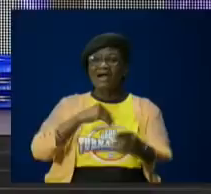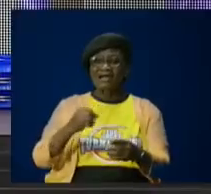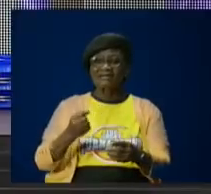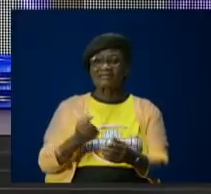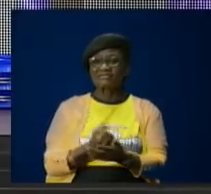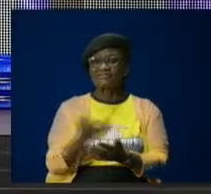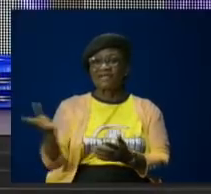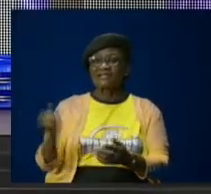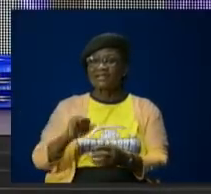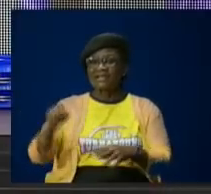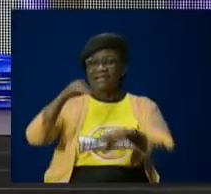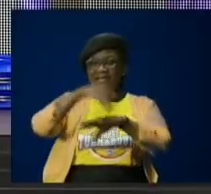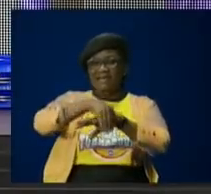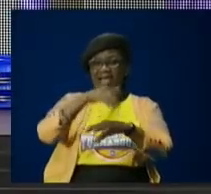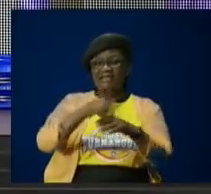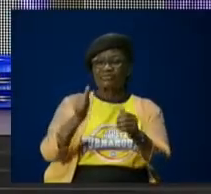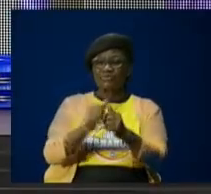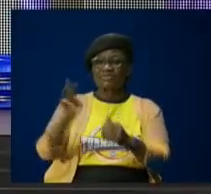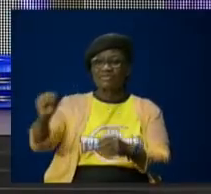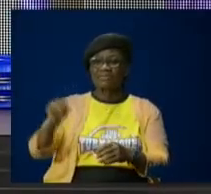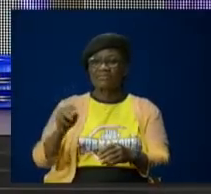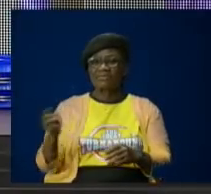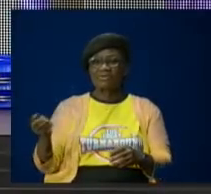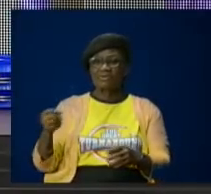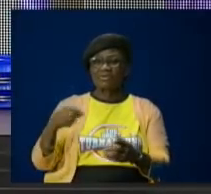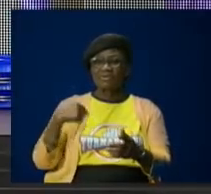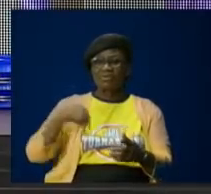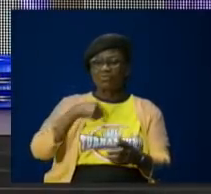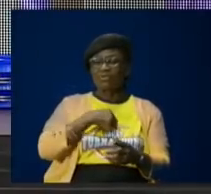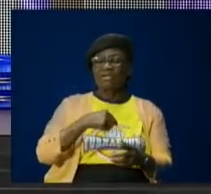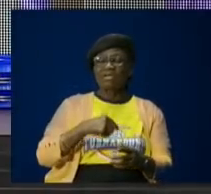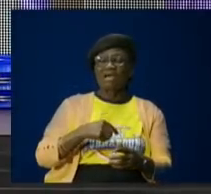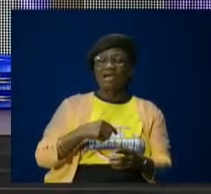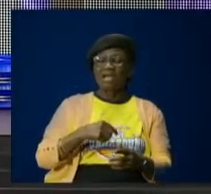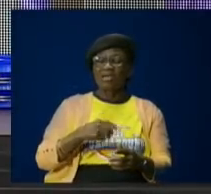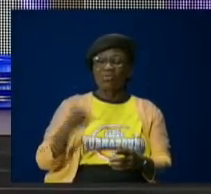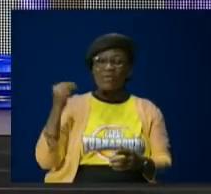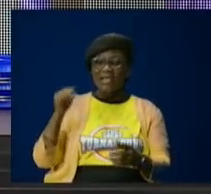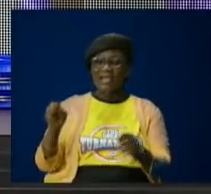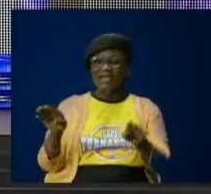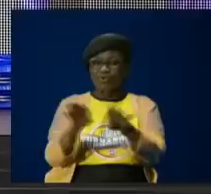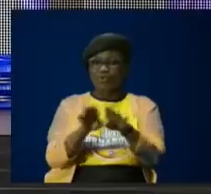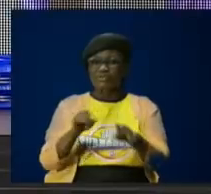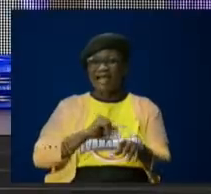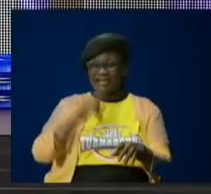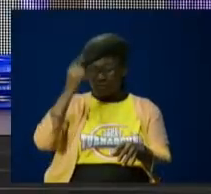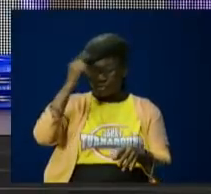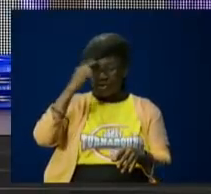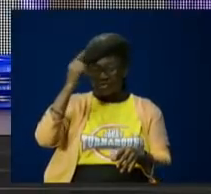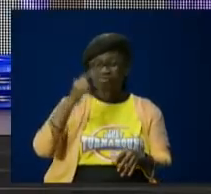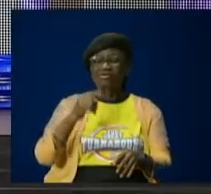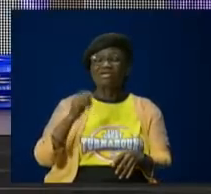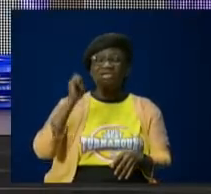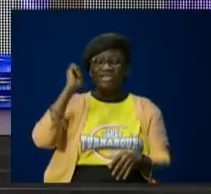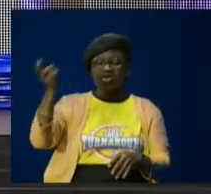I thought he was one of my best friends. Then a crisis